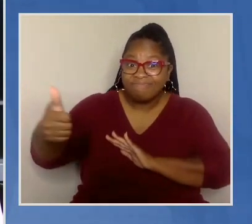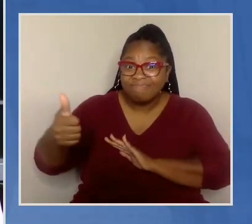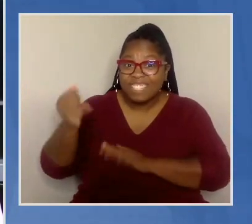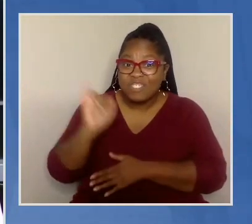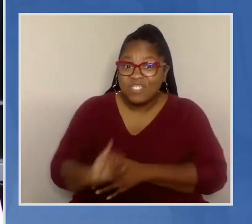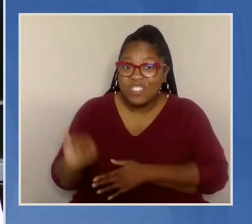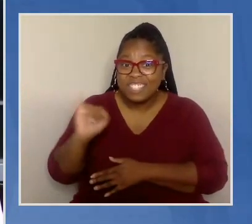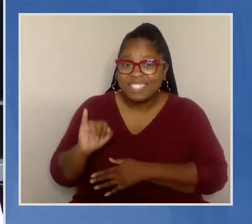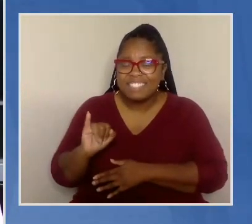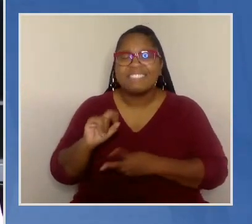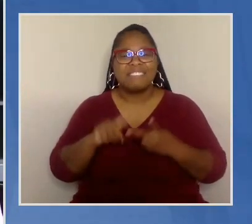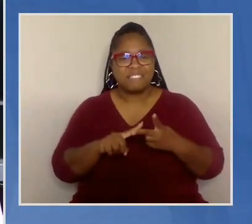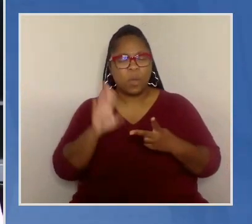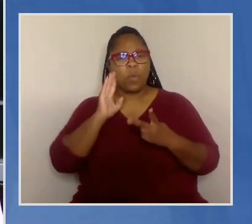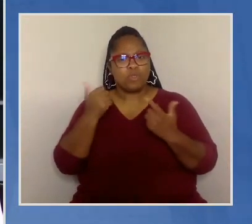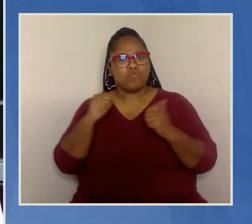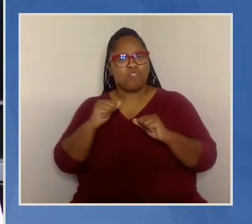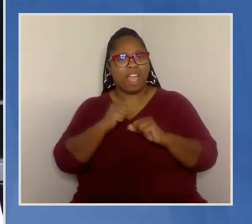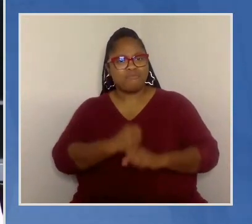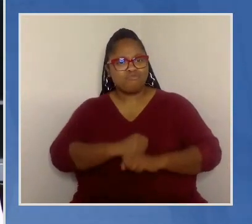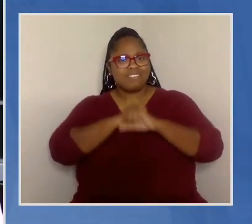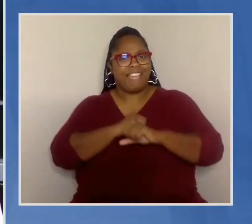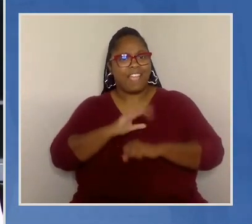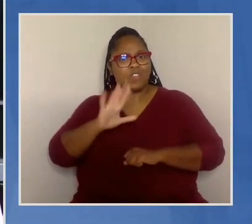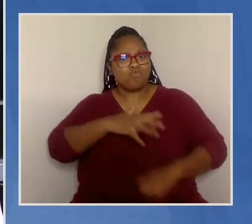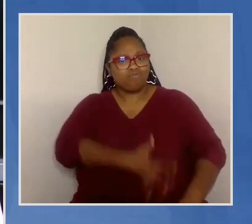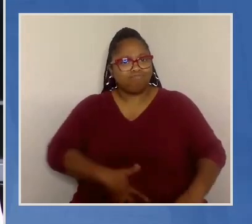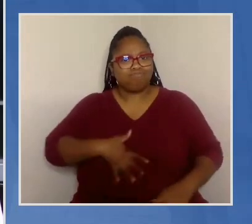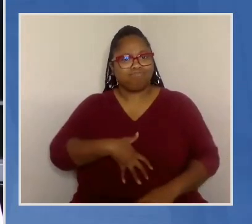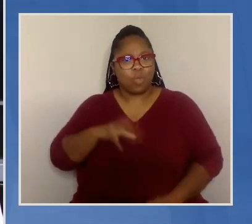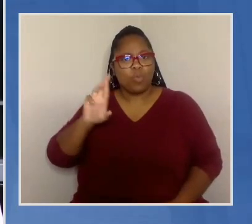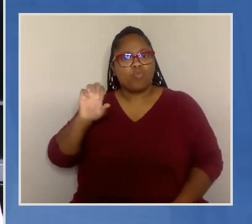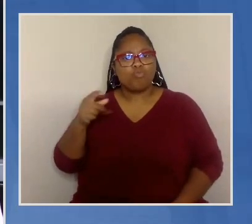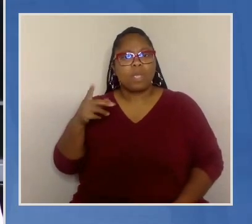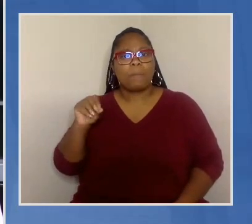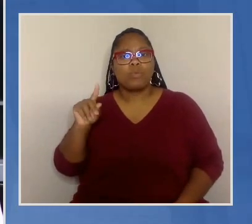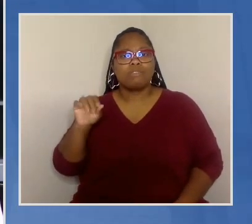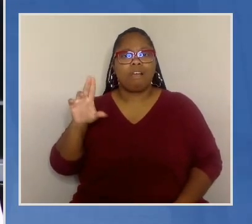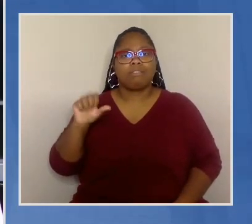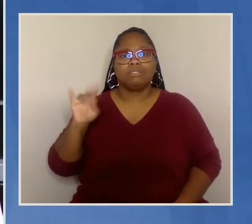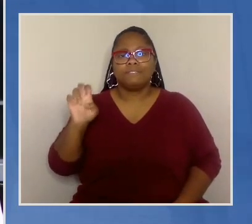and to protect your reproductive rights as well.